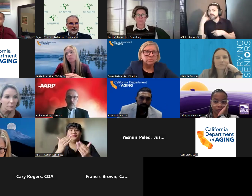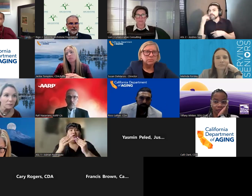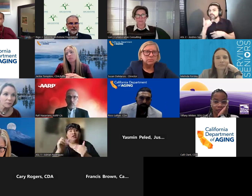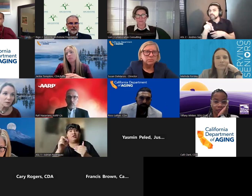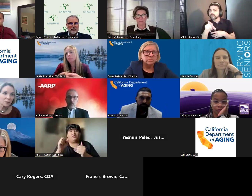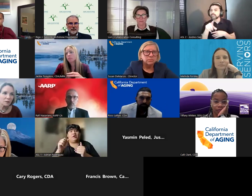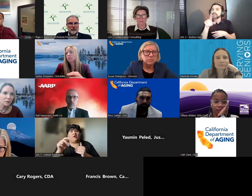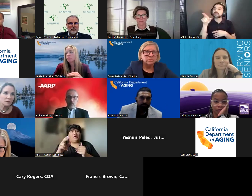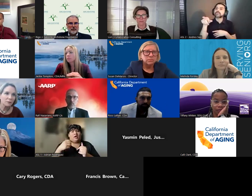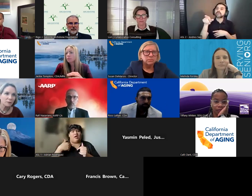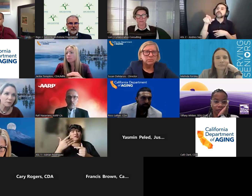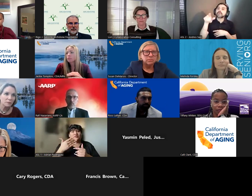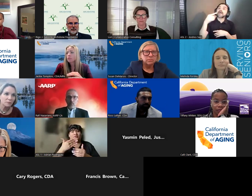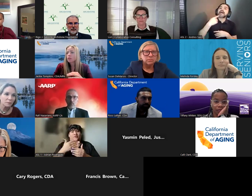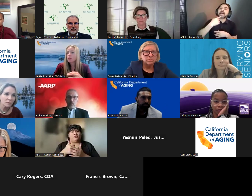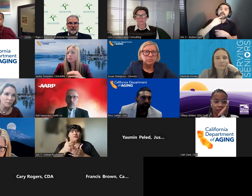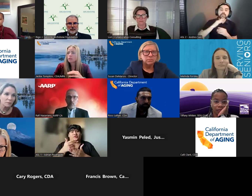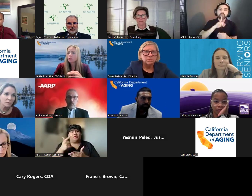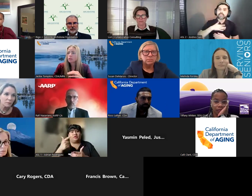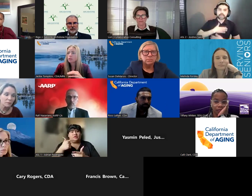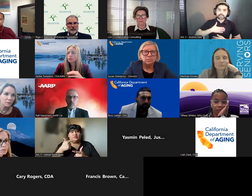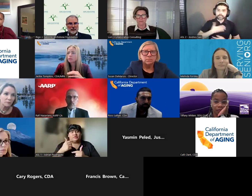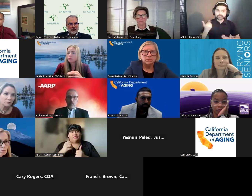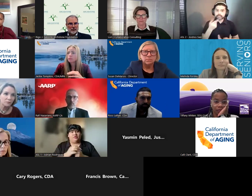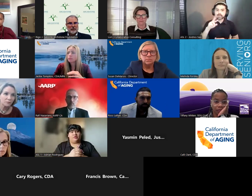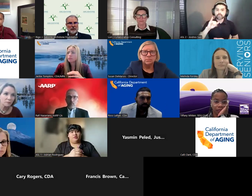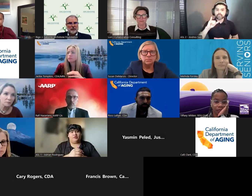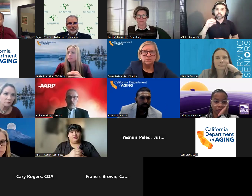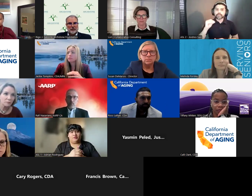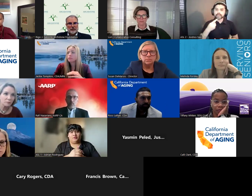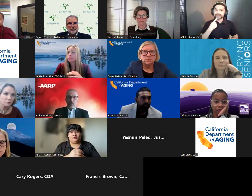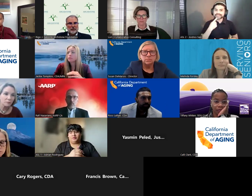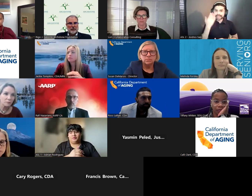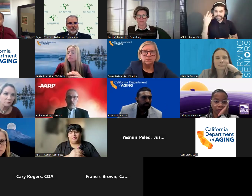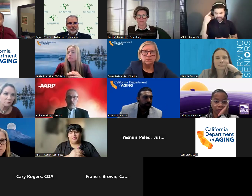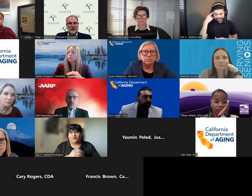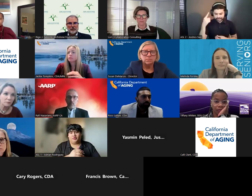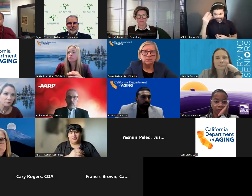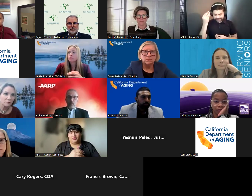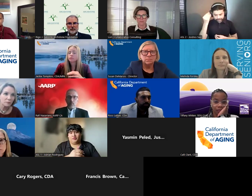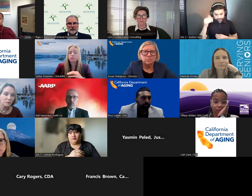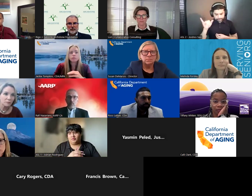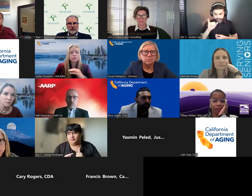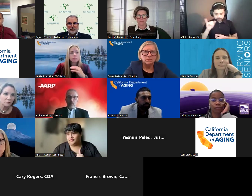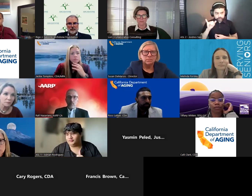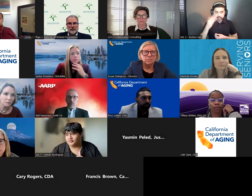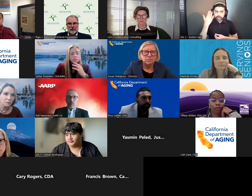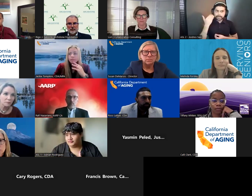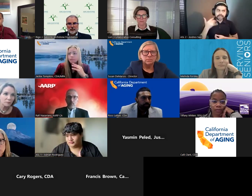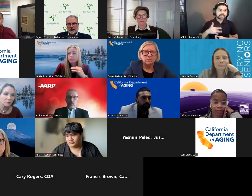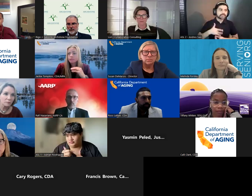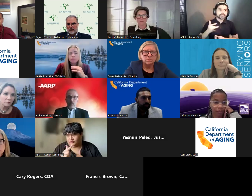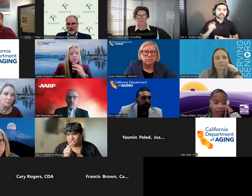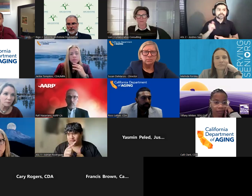I actually really appreciate what Rigo is saying, and I've been thinking about this too because it feels like, based on